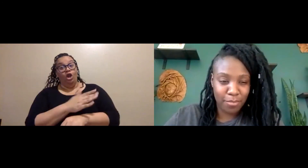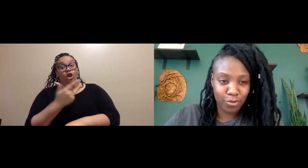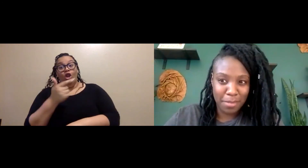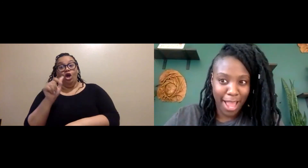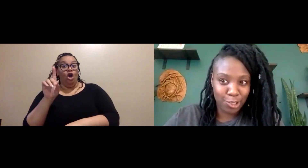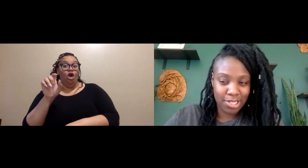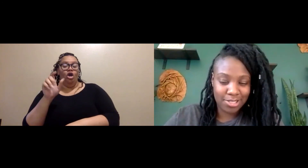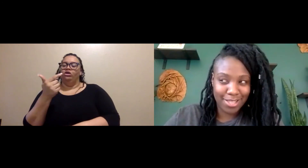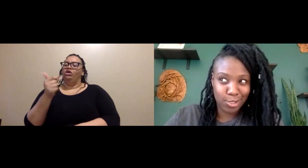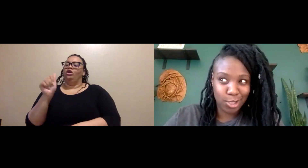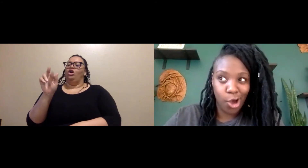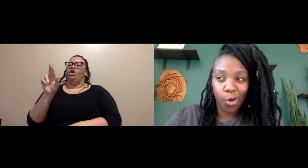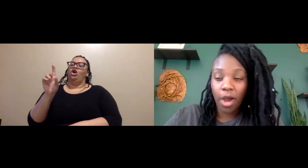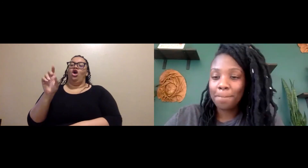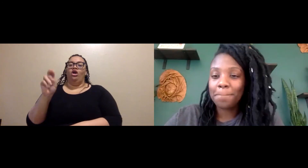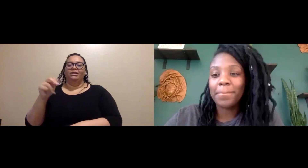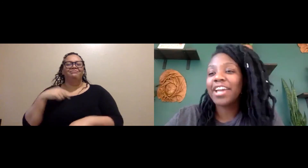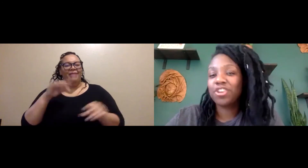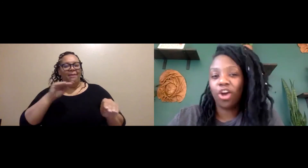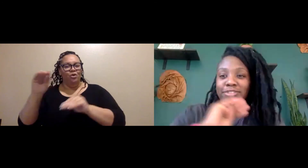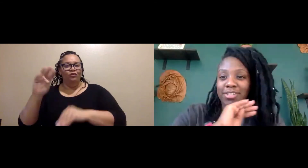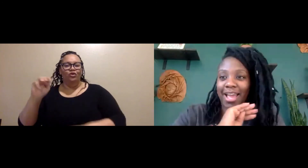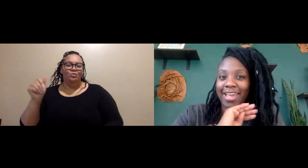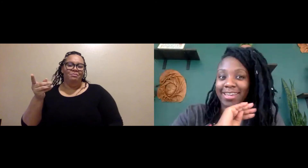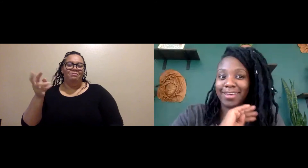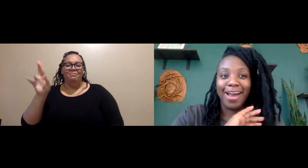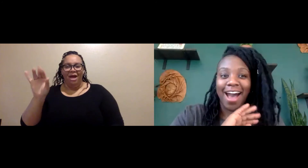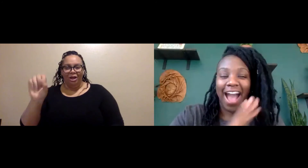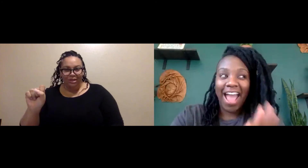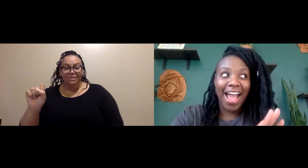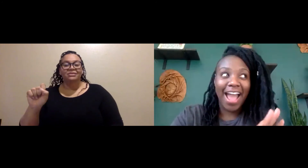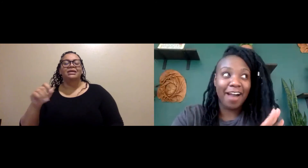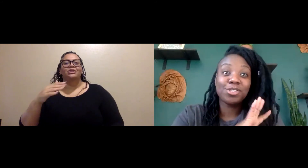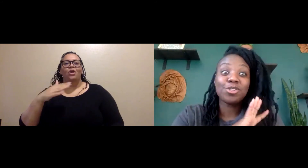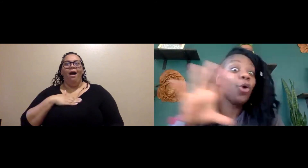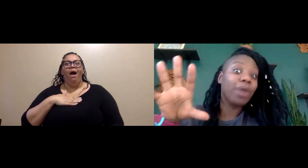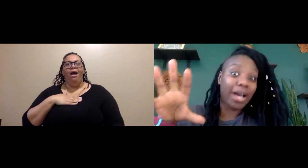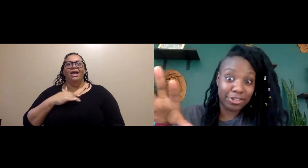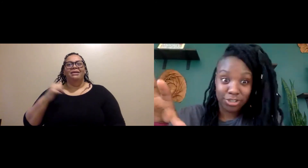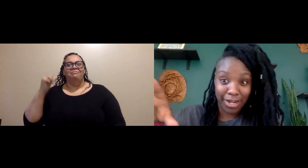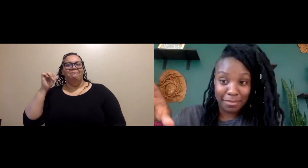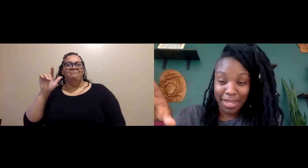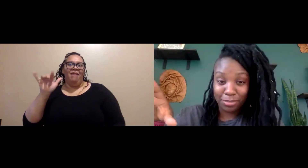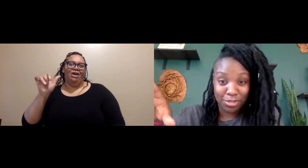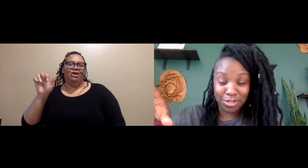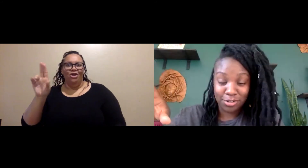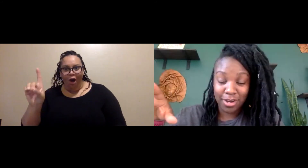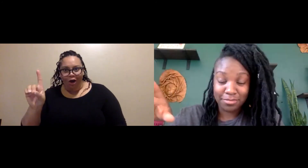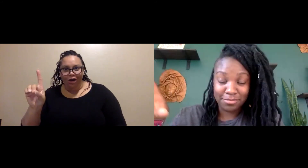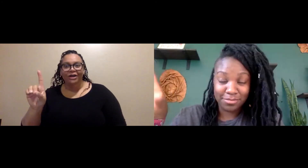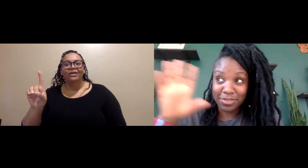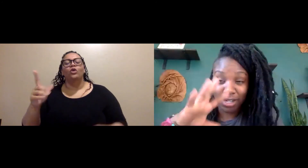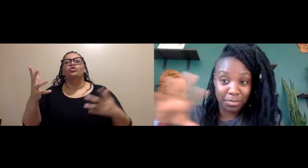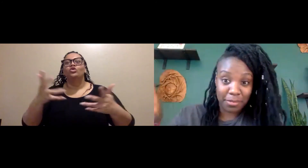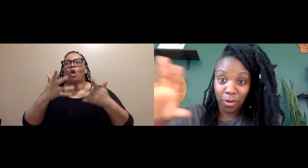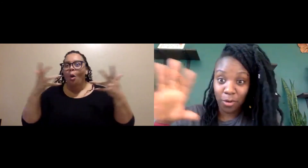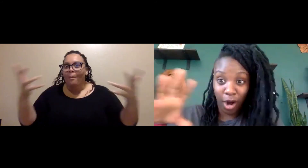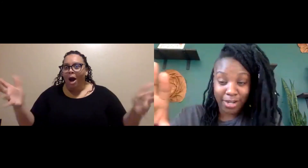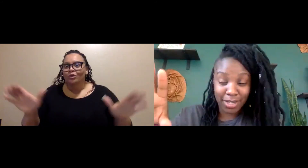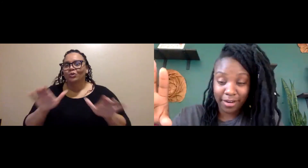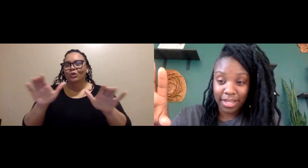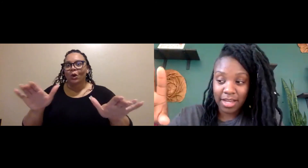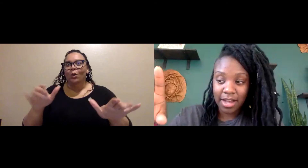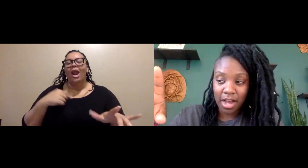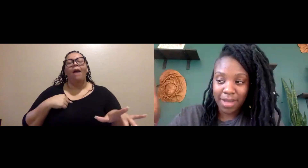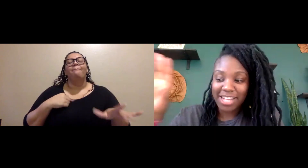moved. I moved to Madras. And so my yard looks like I have so much that I'm able to do. I'm developing a whole